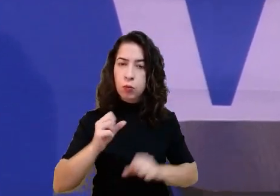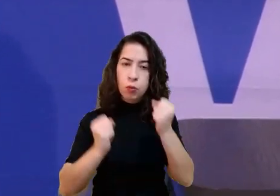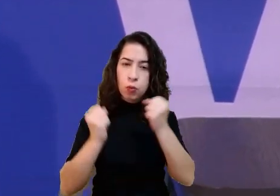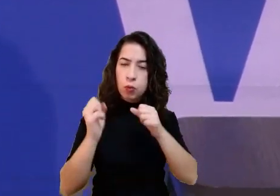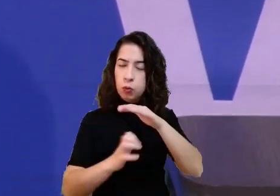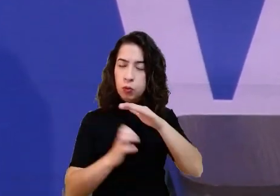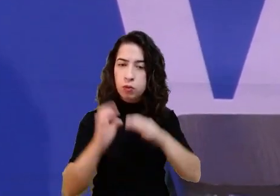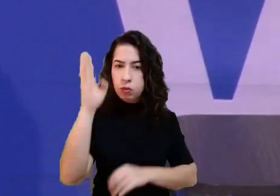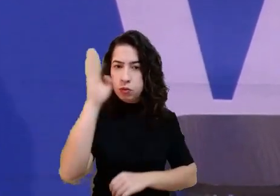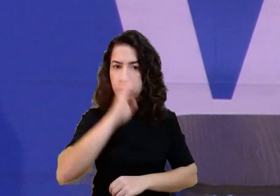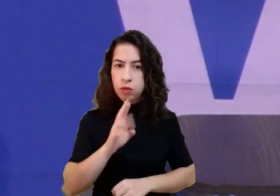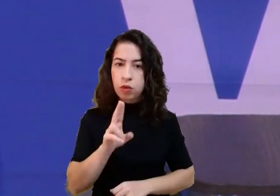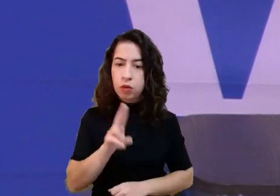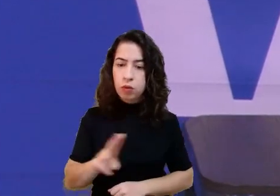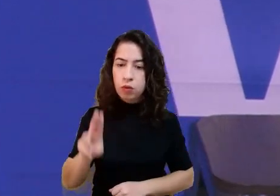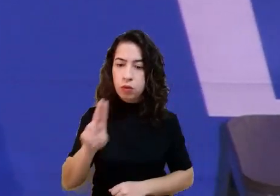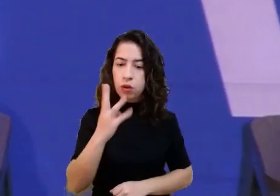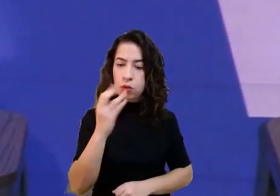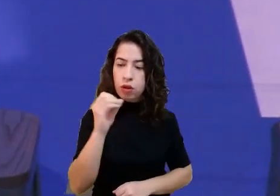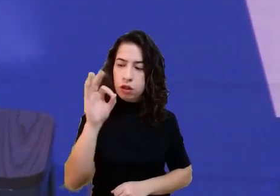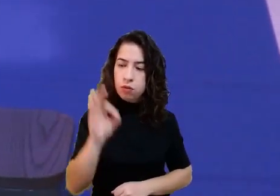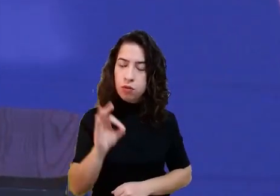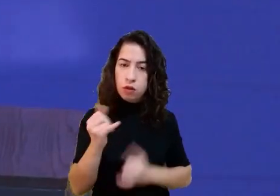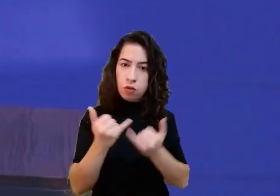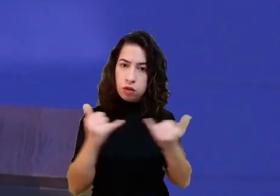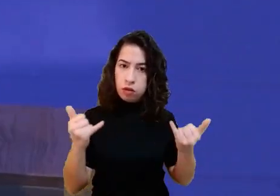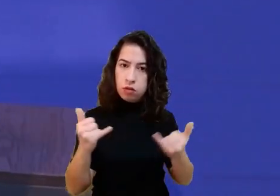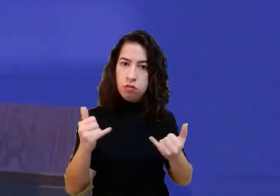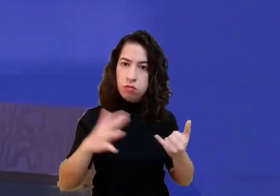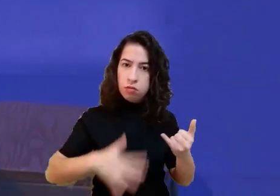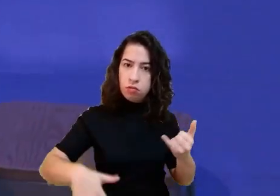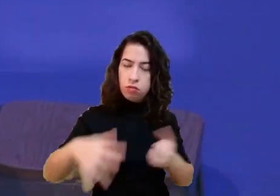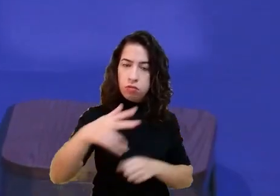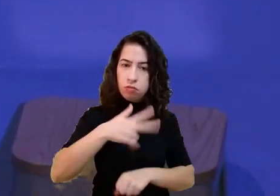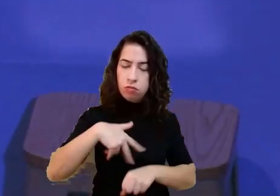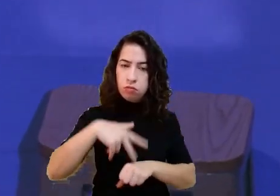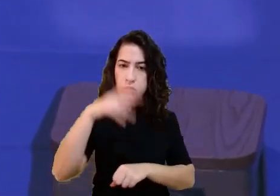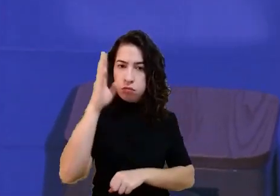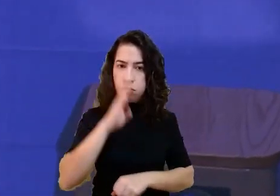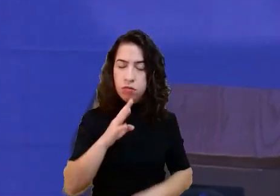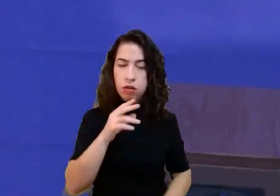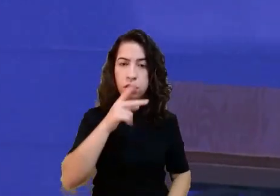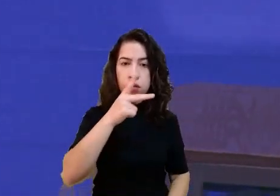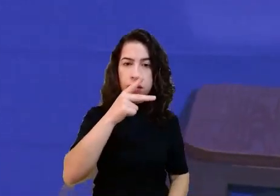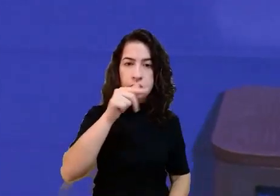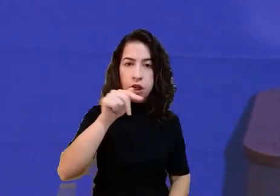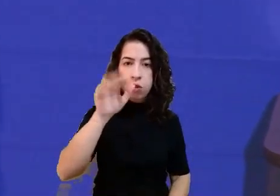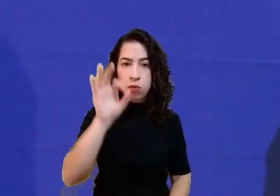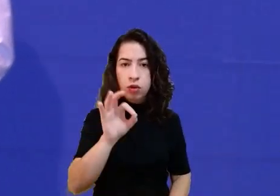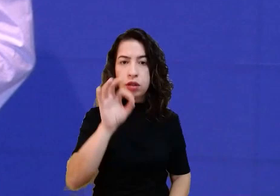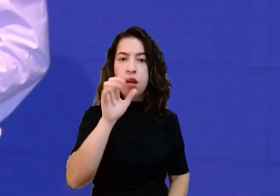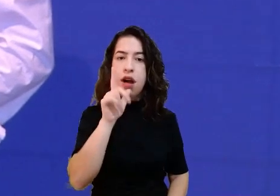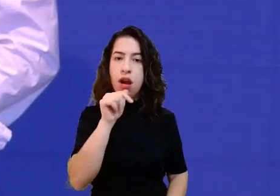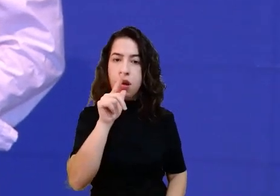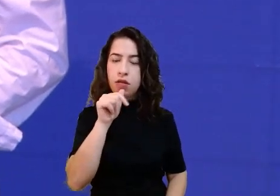consumes 40% of the energy in Brazil, 27% of the water in Brazil.